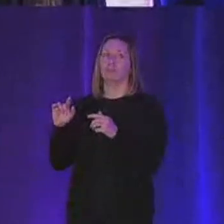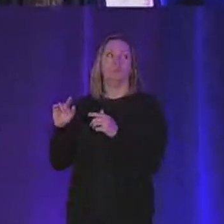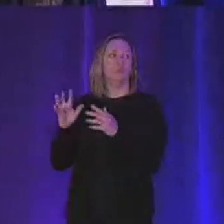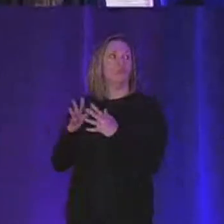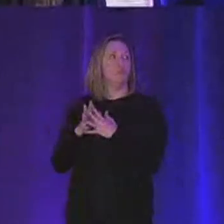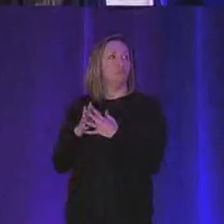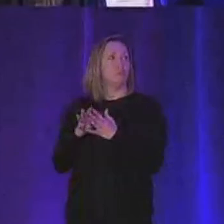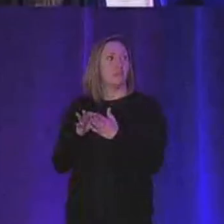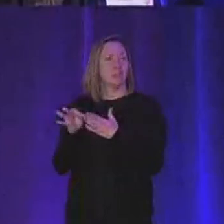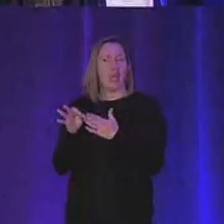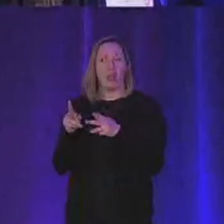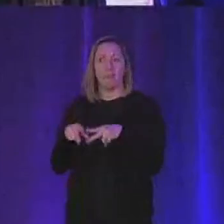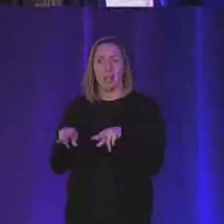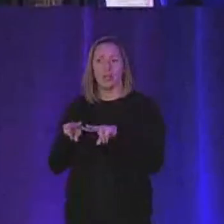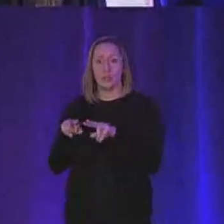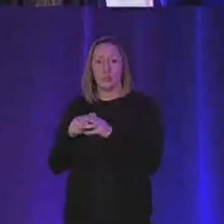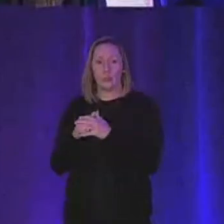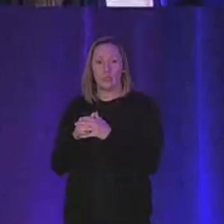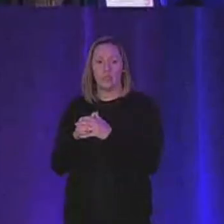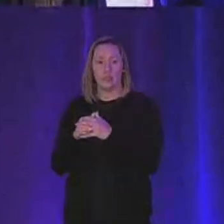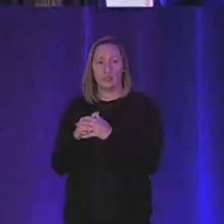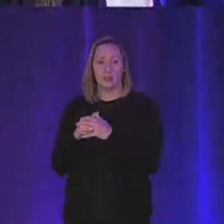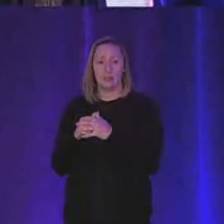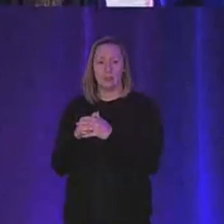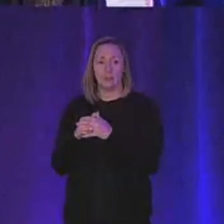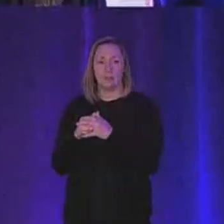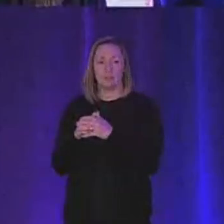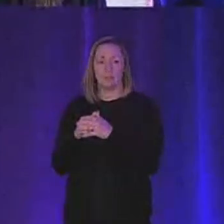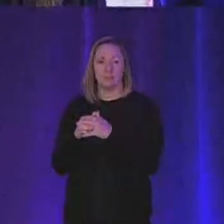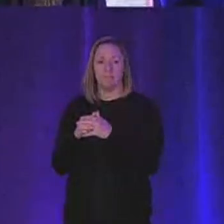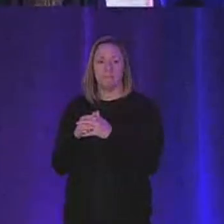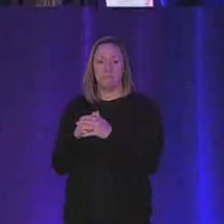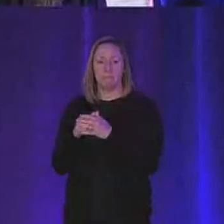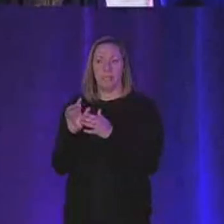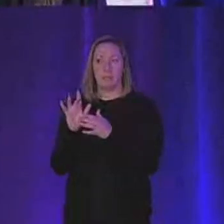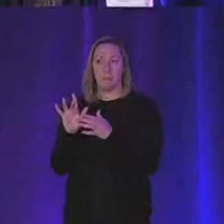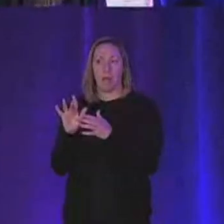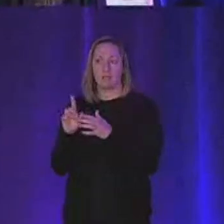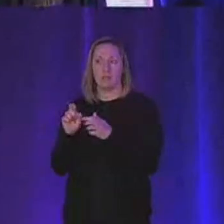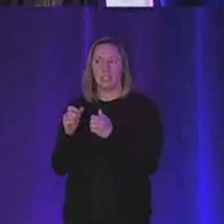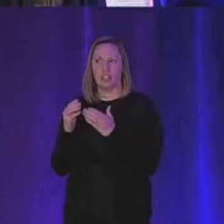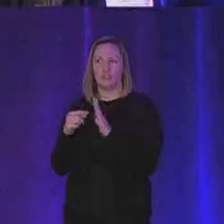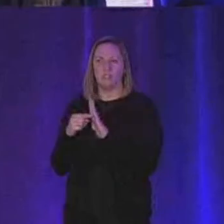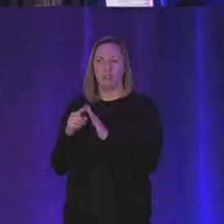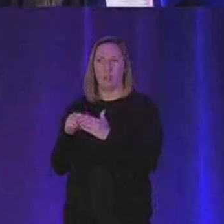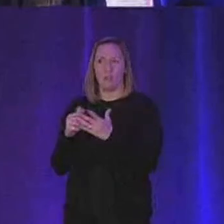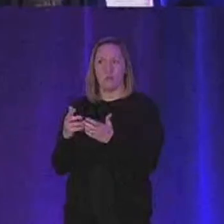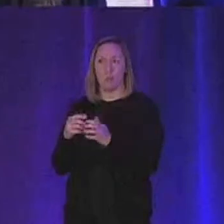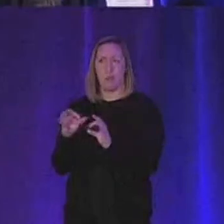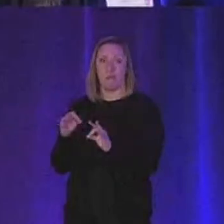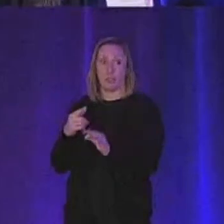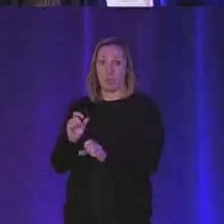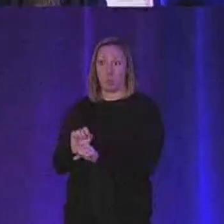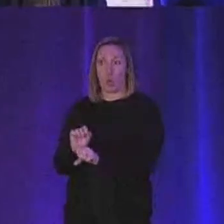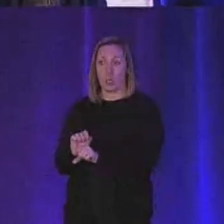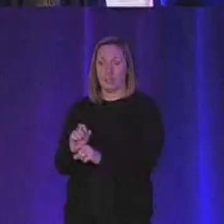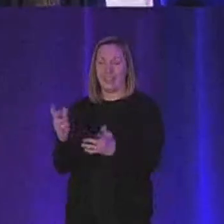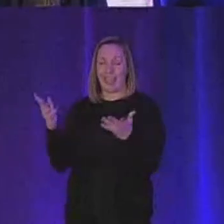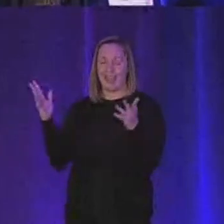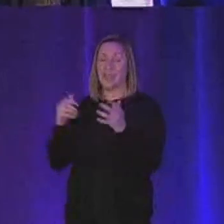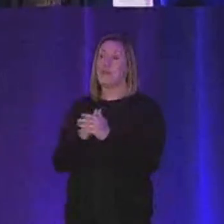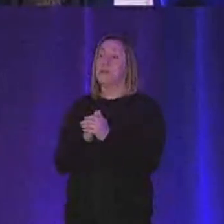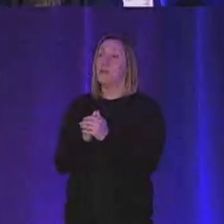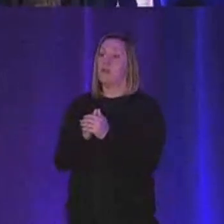count value, and we'll append child button. This should give us what we want, right? Okay, perfect. Does it work? Hallelujah.